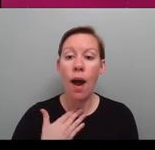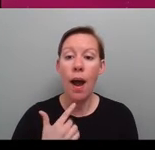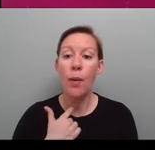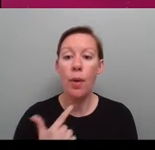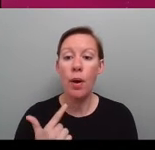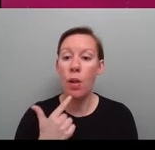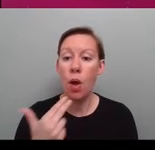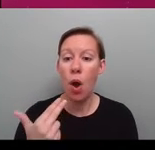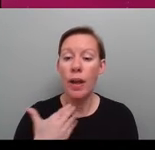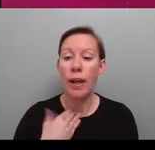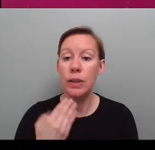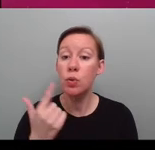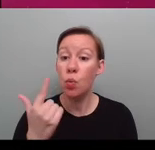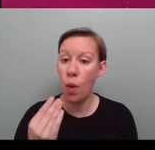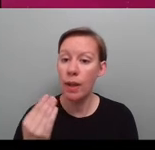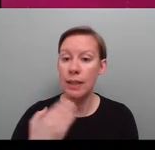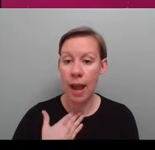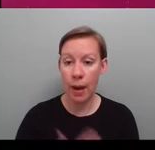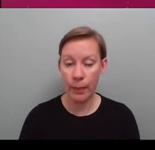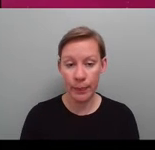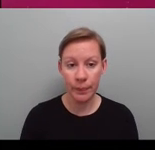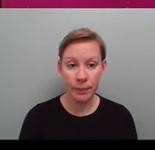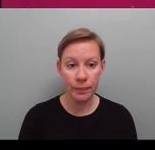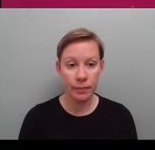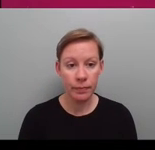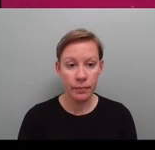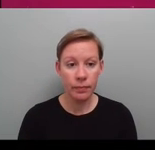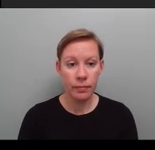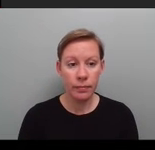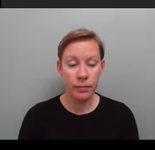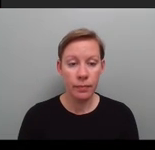in to one of those Blackboard sessions.